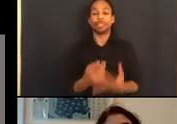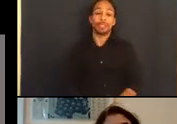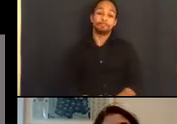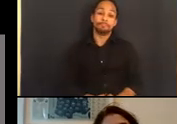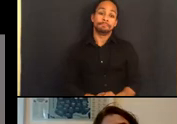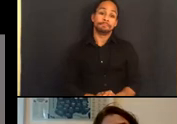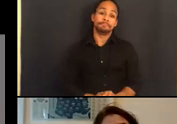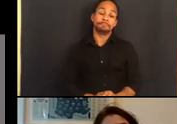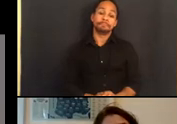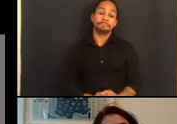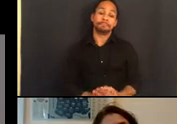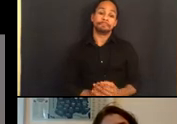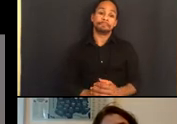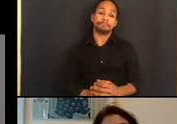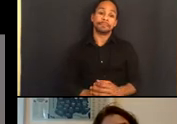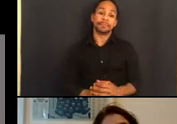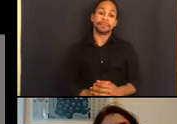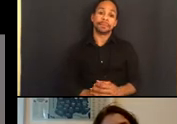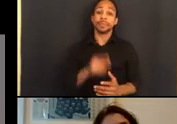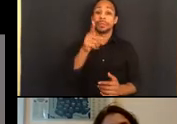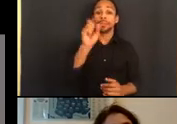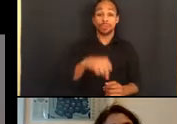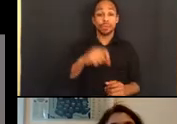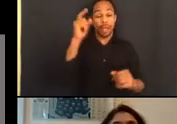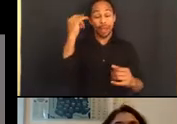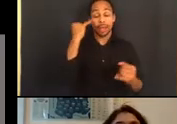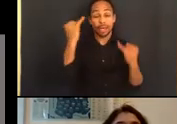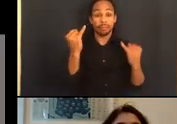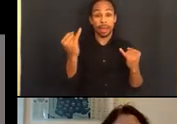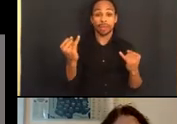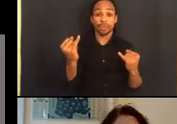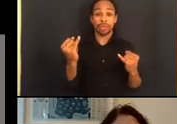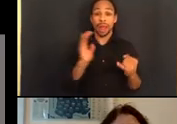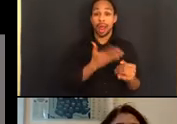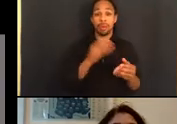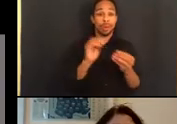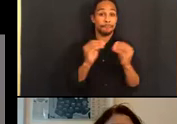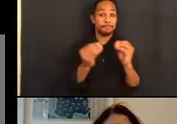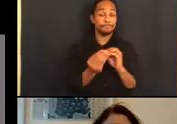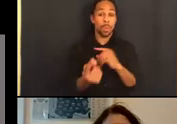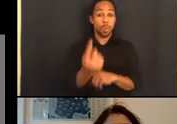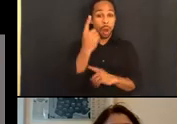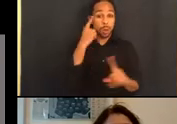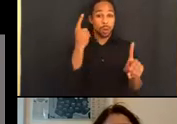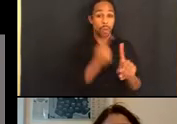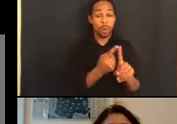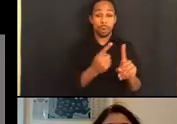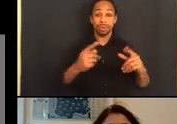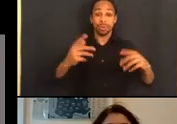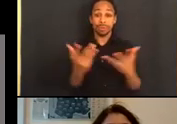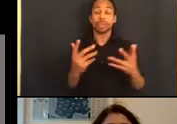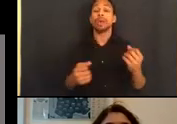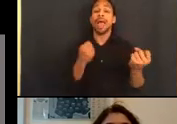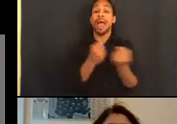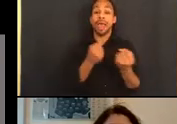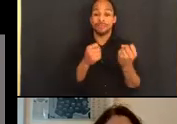Next slide, please. As you can imagine, our number one goal right now is to advocate